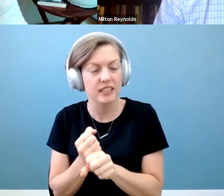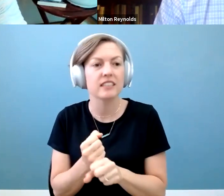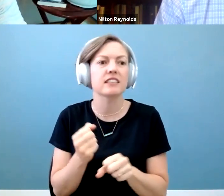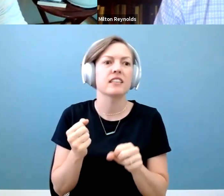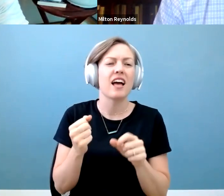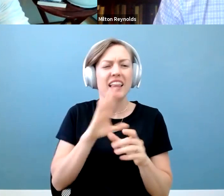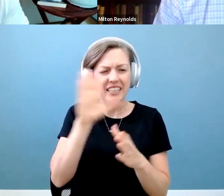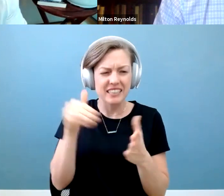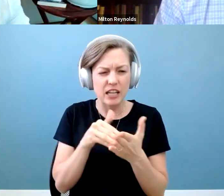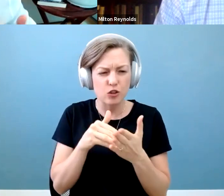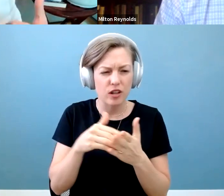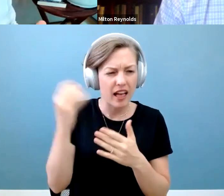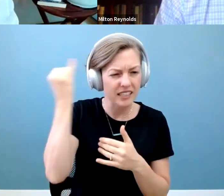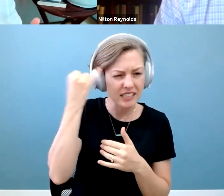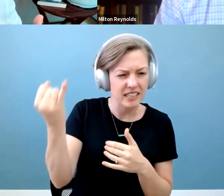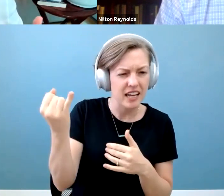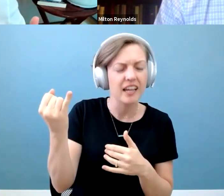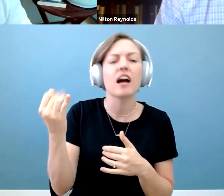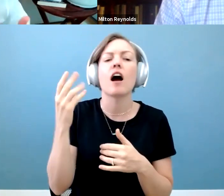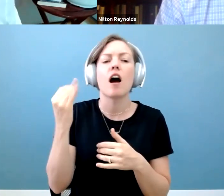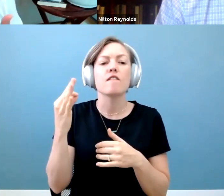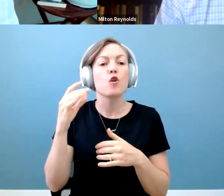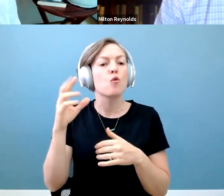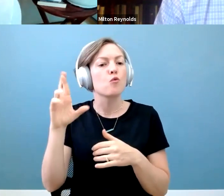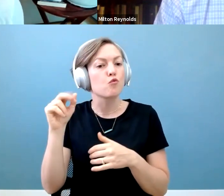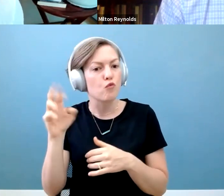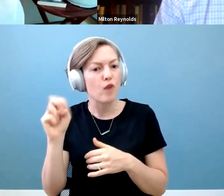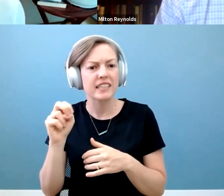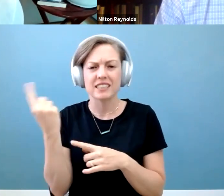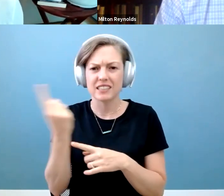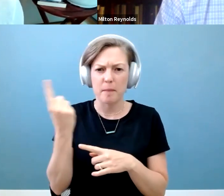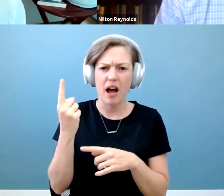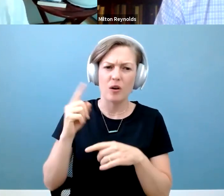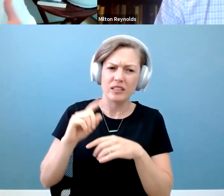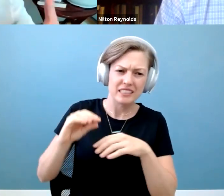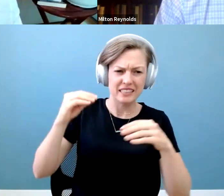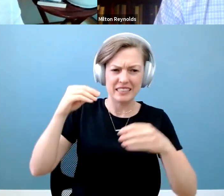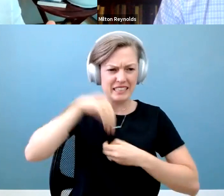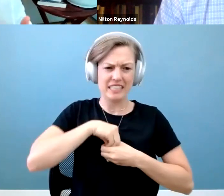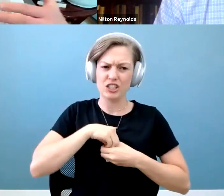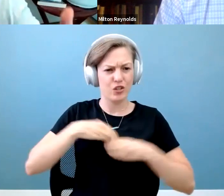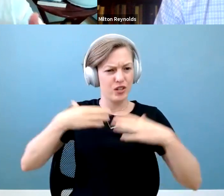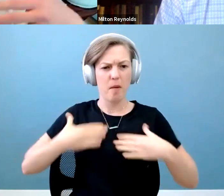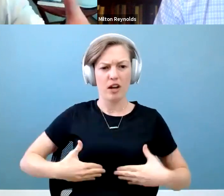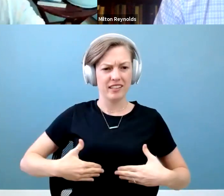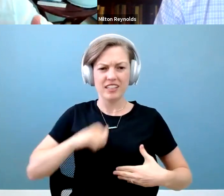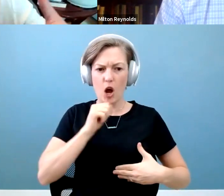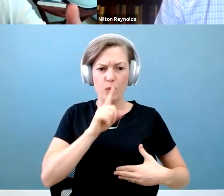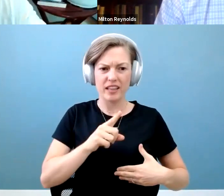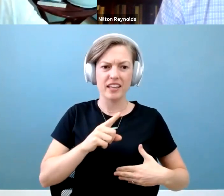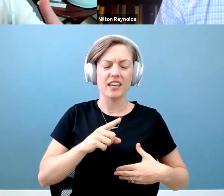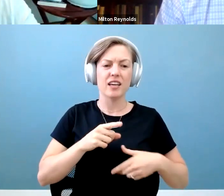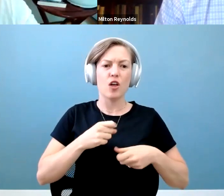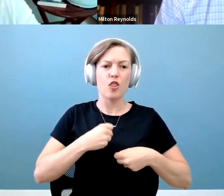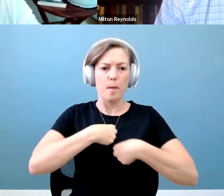essentialized notion of race being somehow simply situated in the body, and not actually the product of social